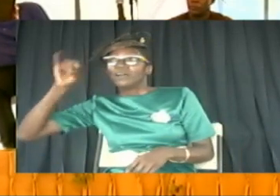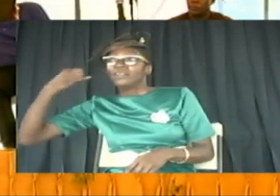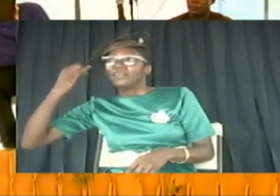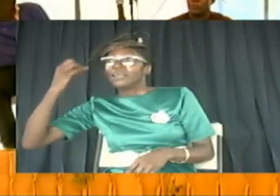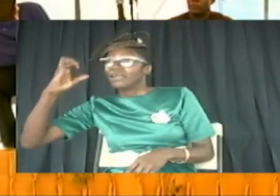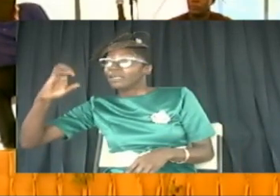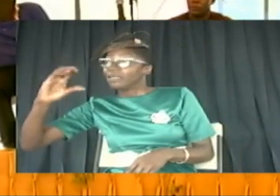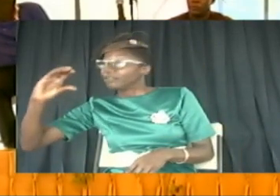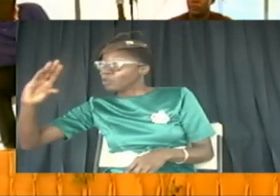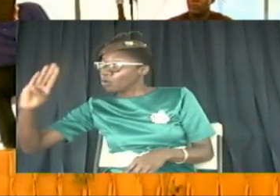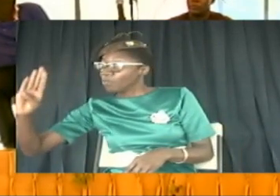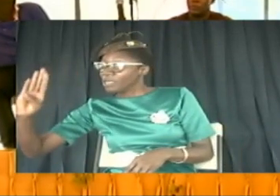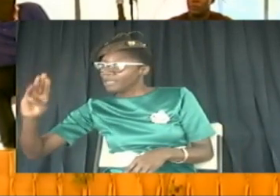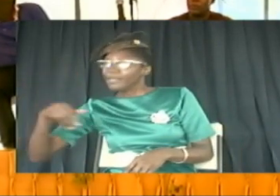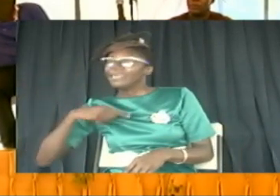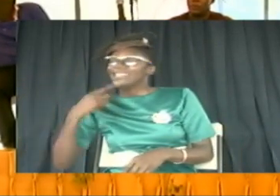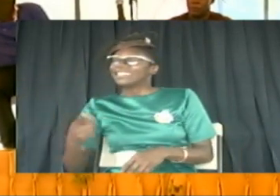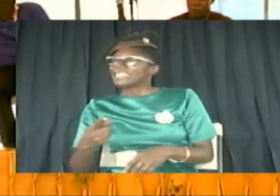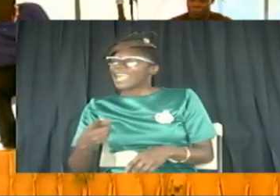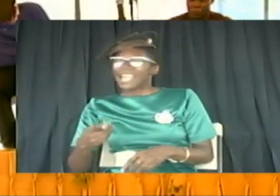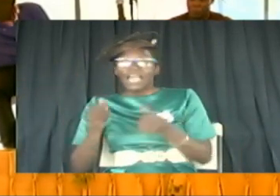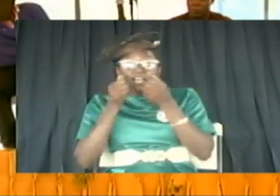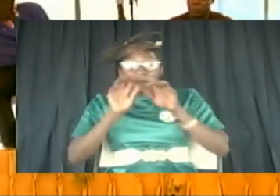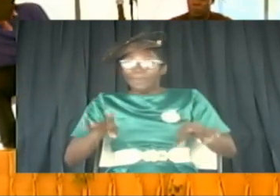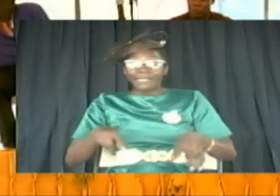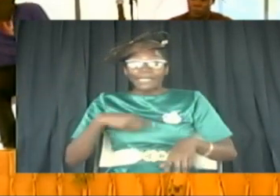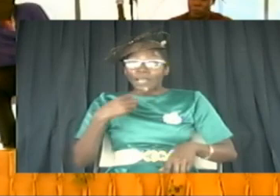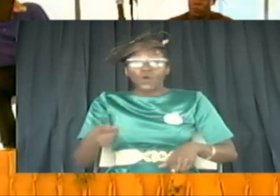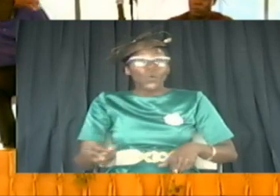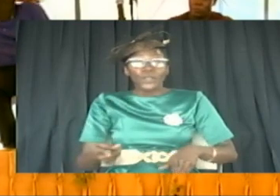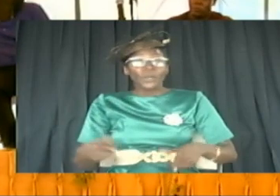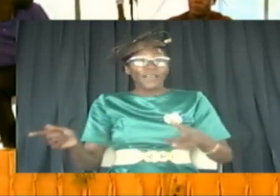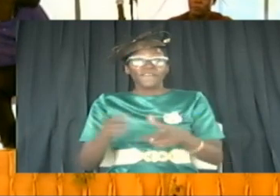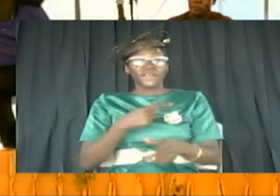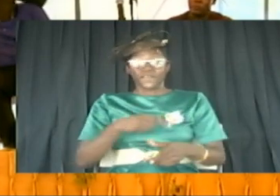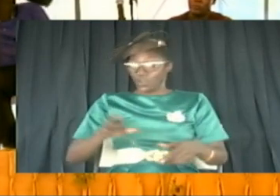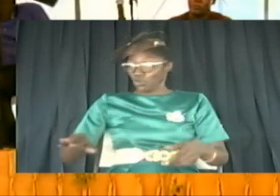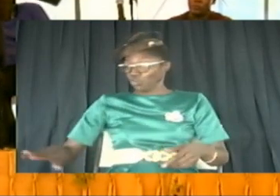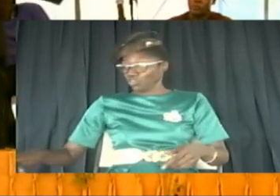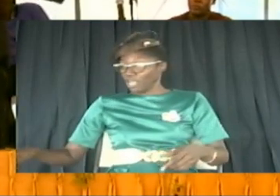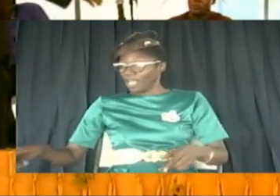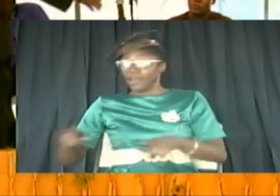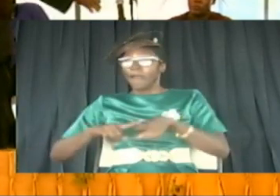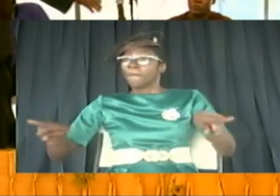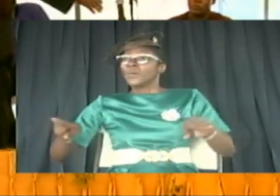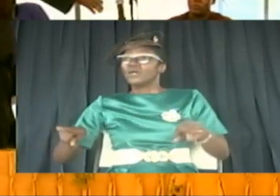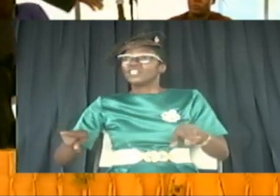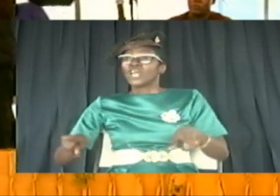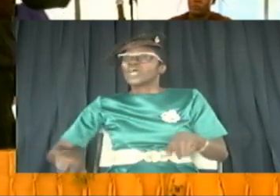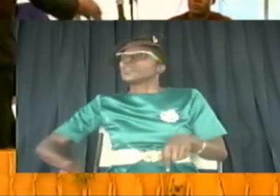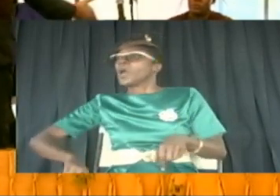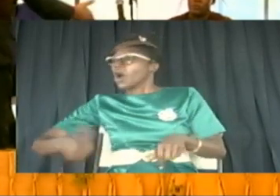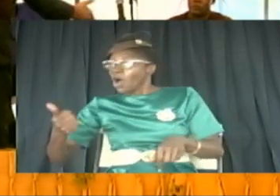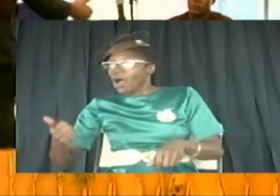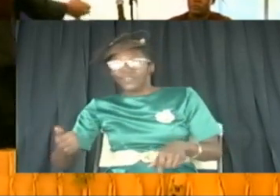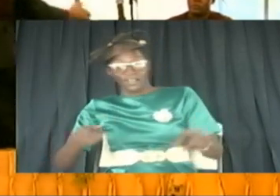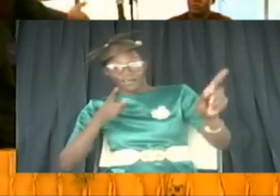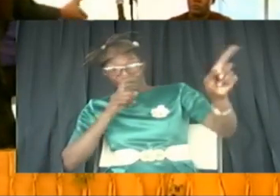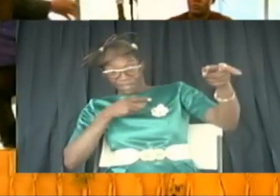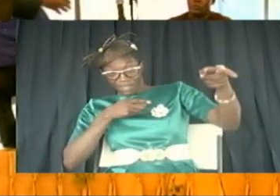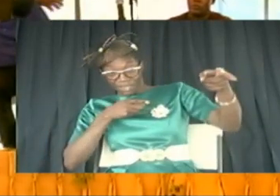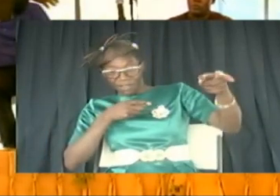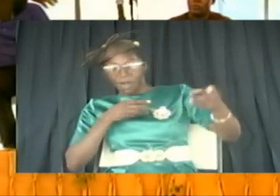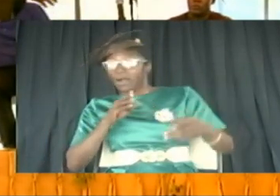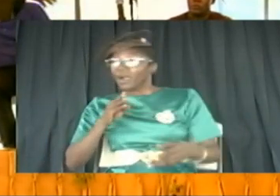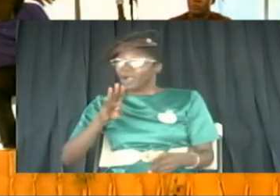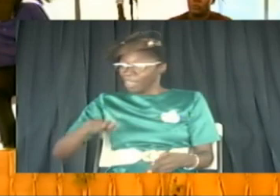the blessing is not going to Manasseh the older, but I'm going to pass the blessing on to Ephraim the younger, because